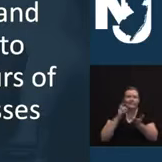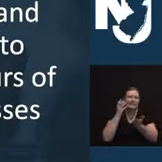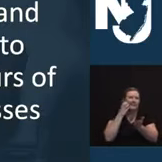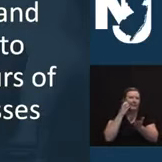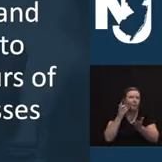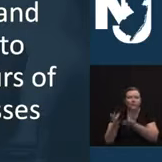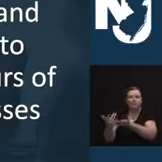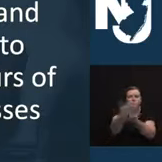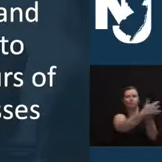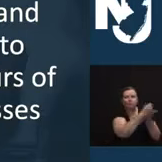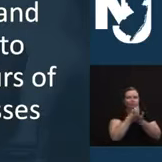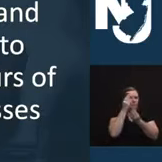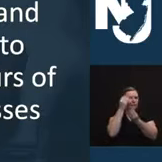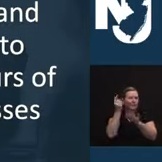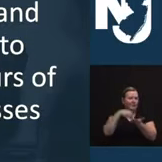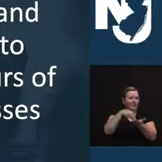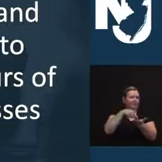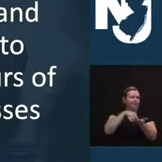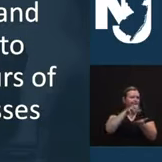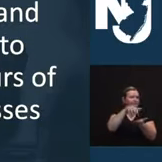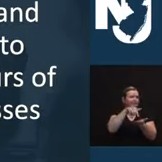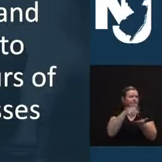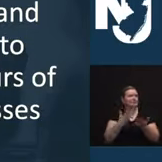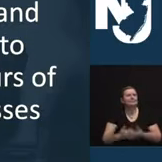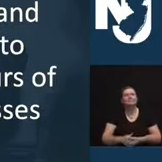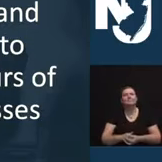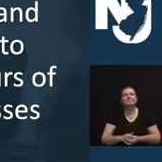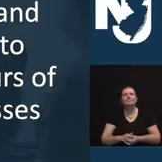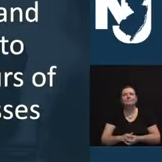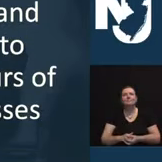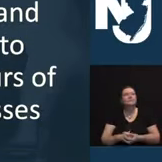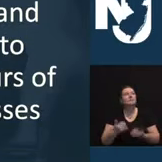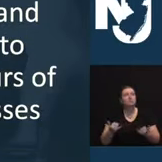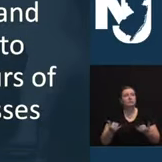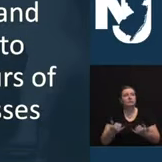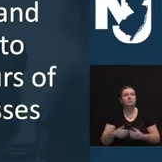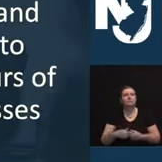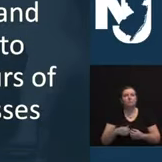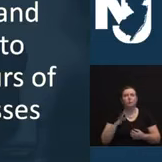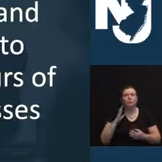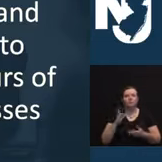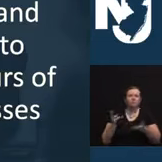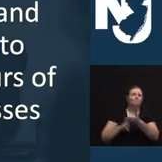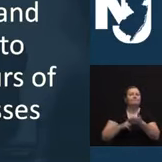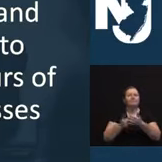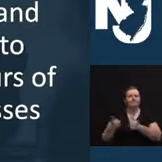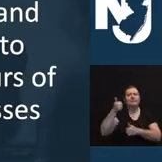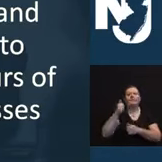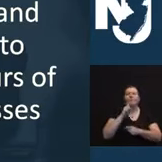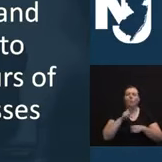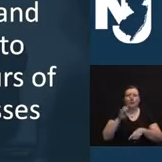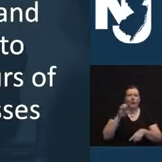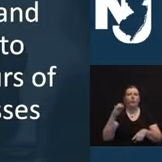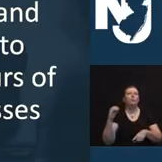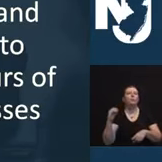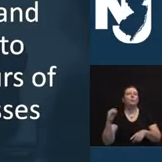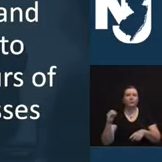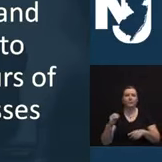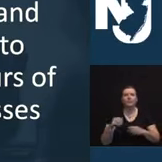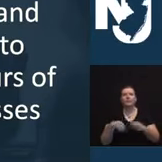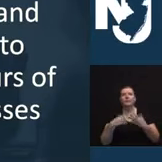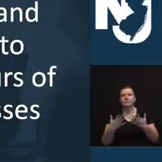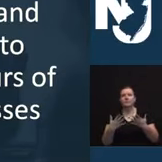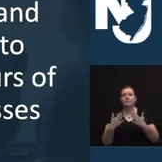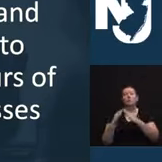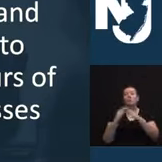signing an executive order giving municipalities and counties the option, it is an option, to regulate the operating